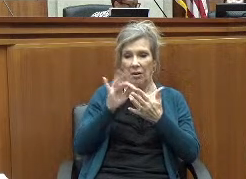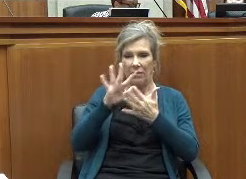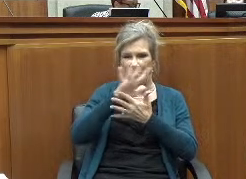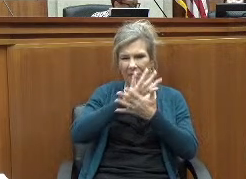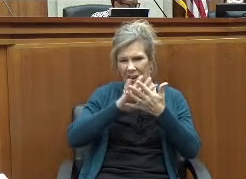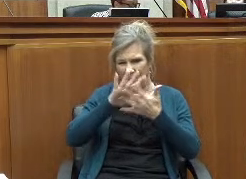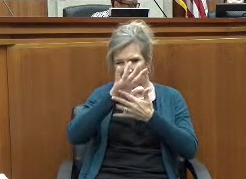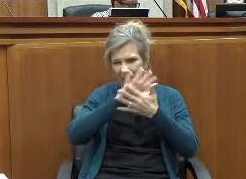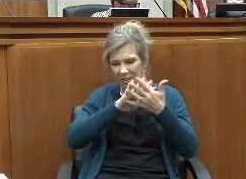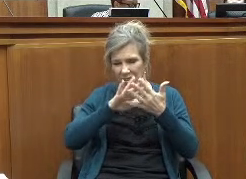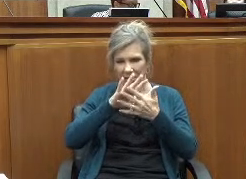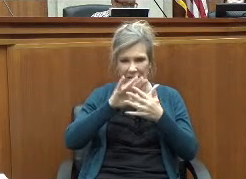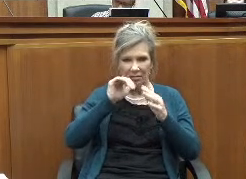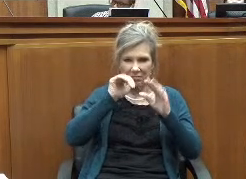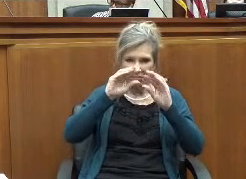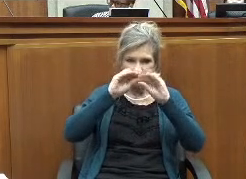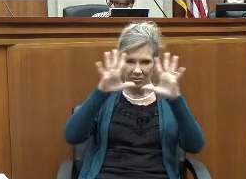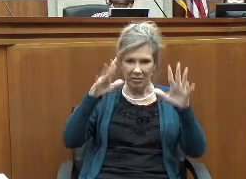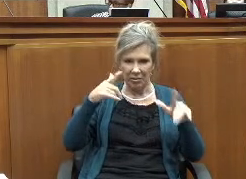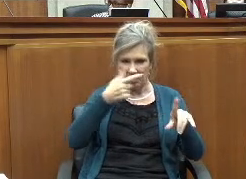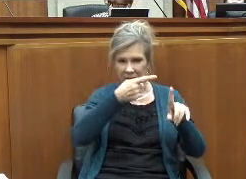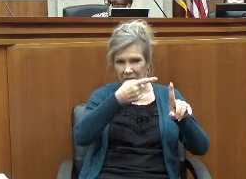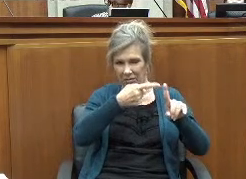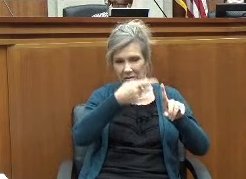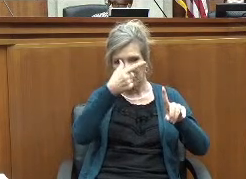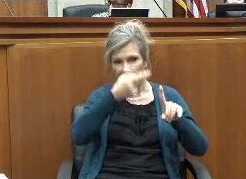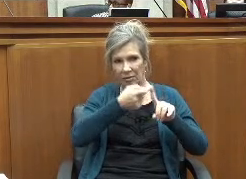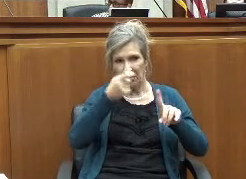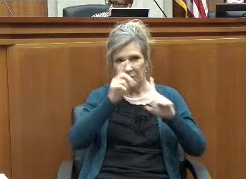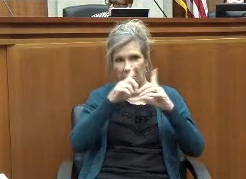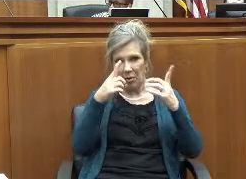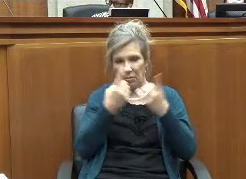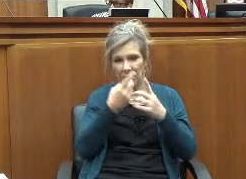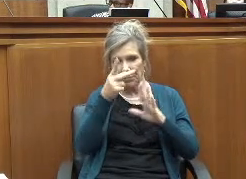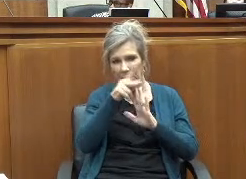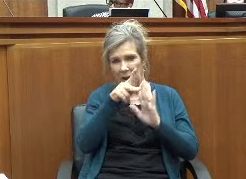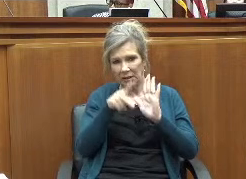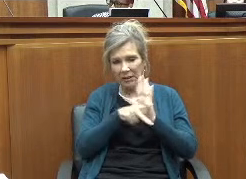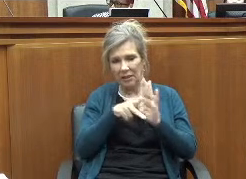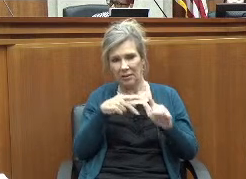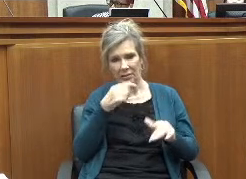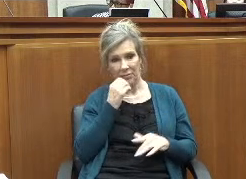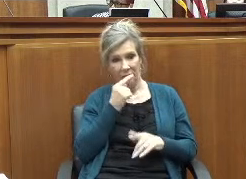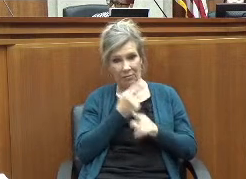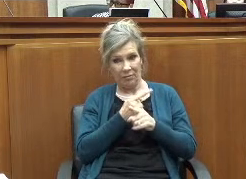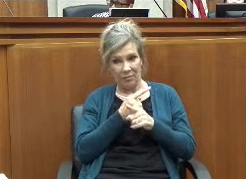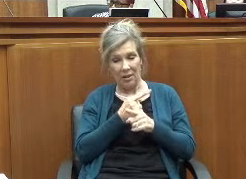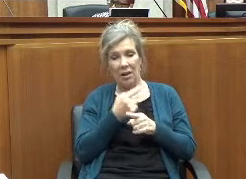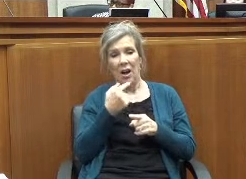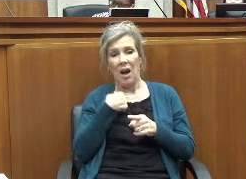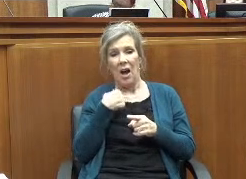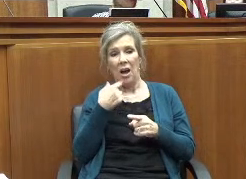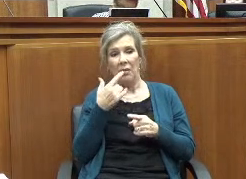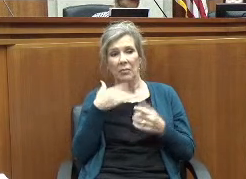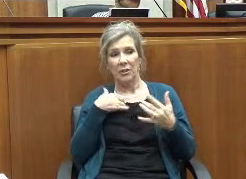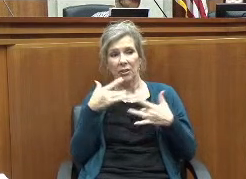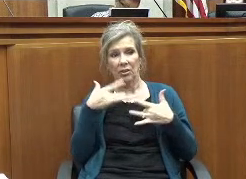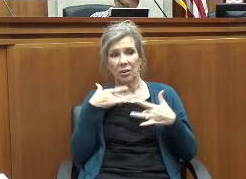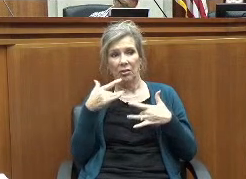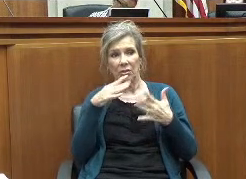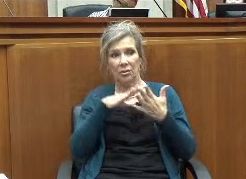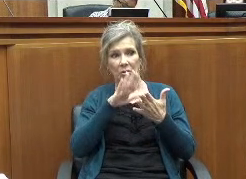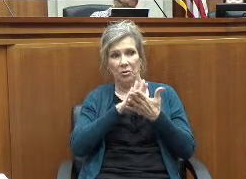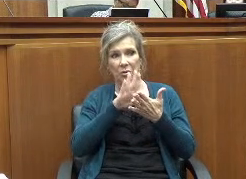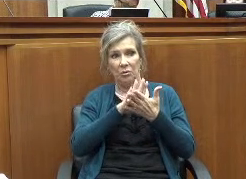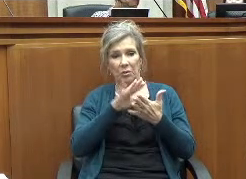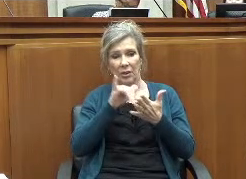due to the department's policy, right? And I'm concerned that the schools that are opening learning pods,